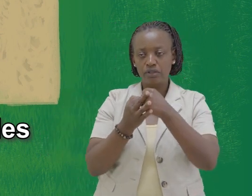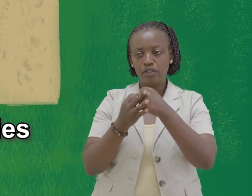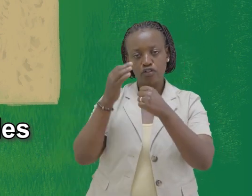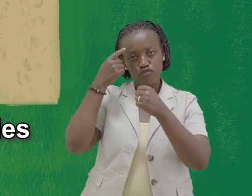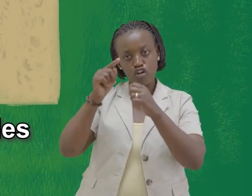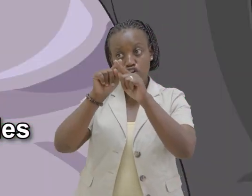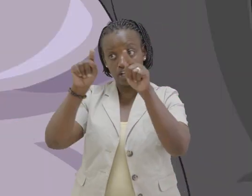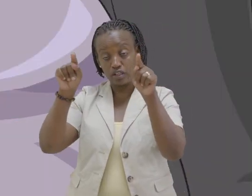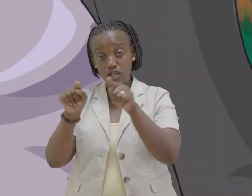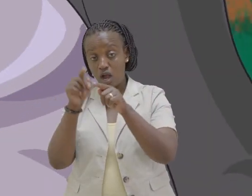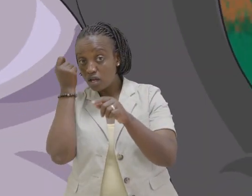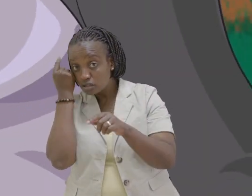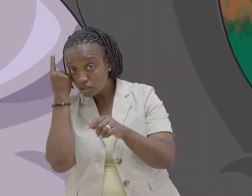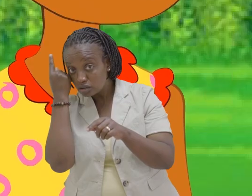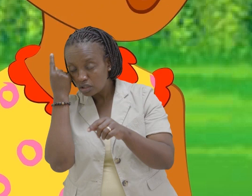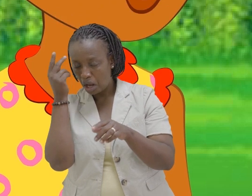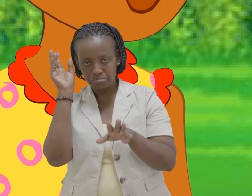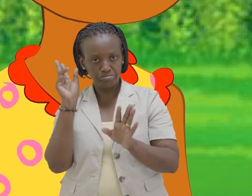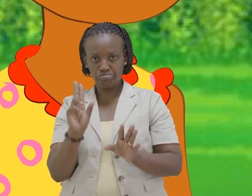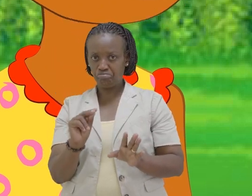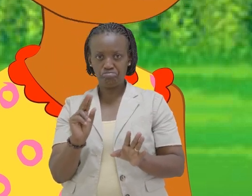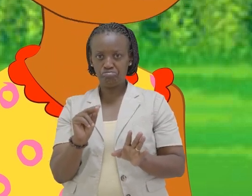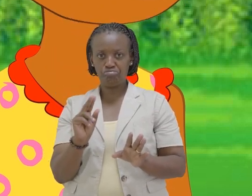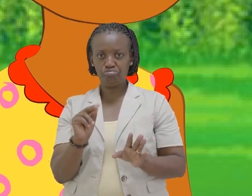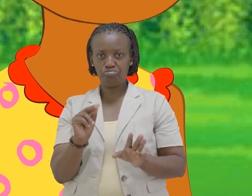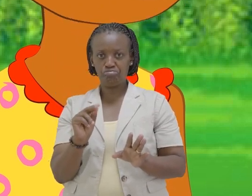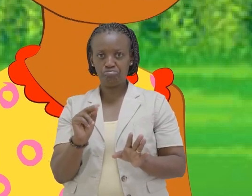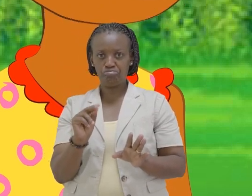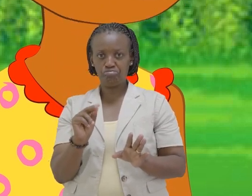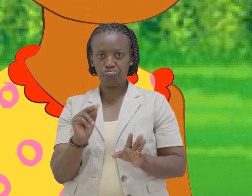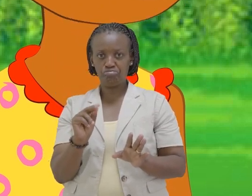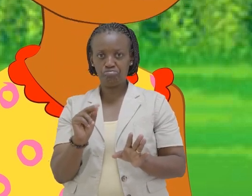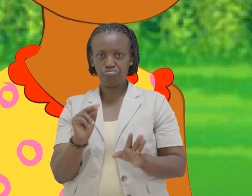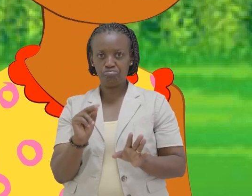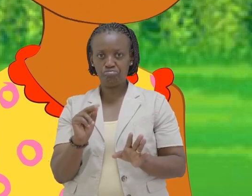of eight rectangles. Do you understand? No.